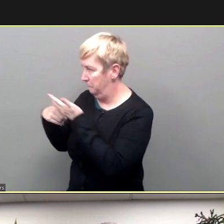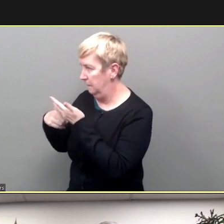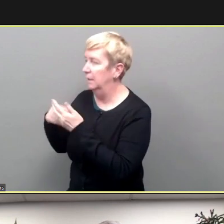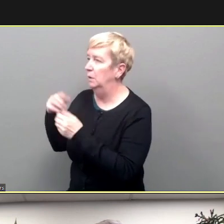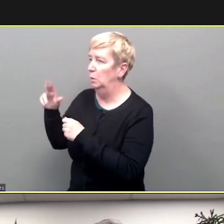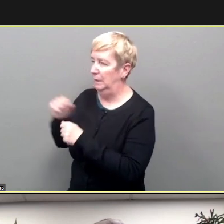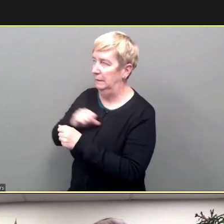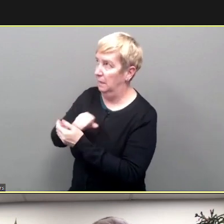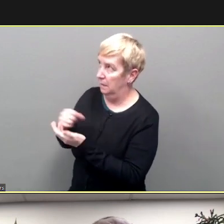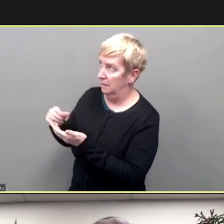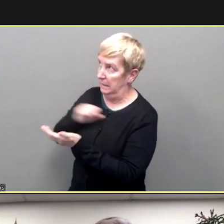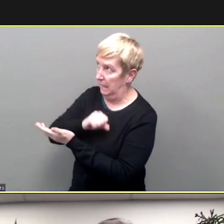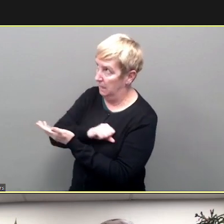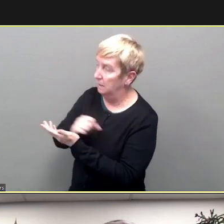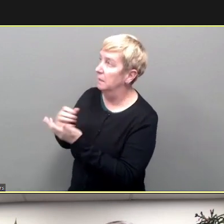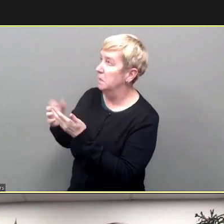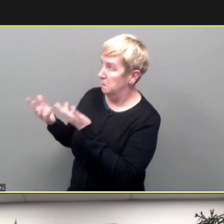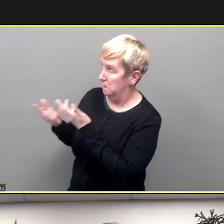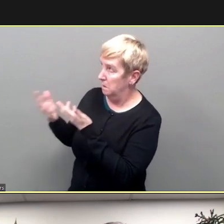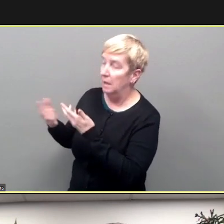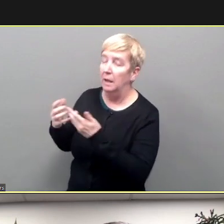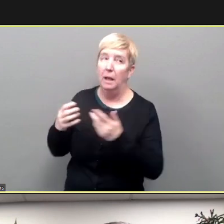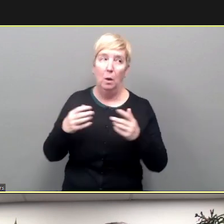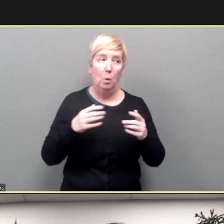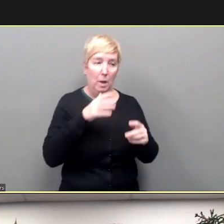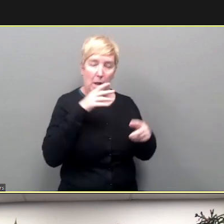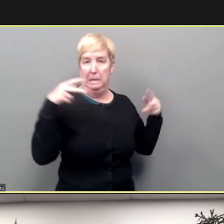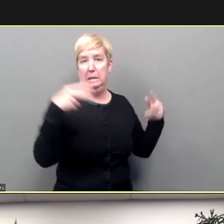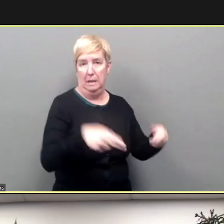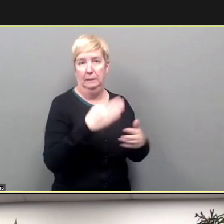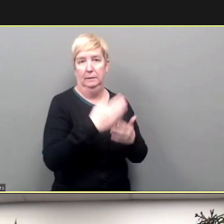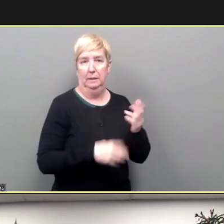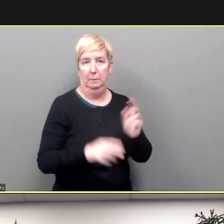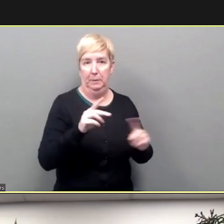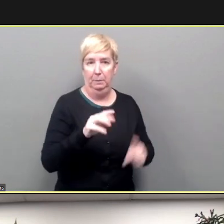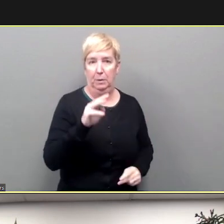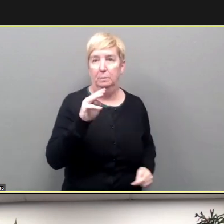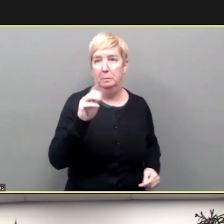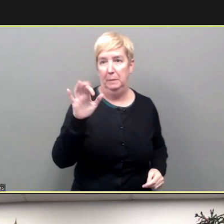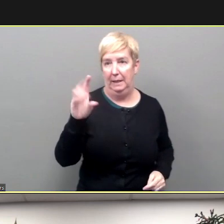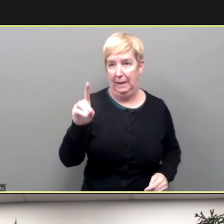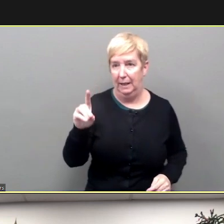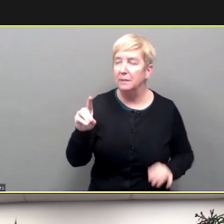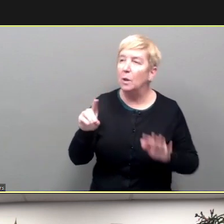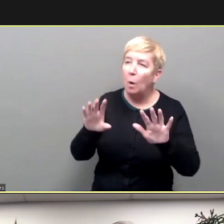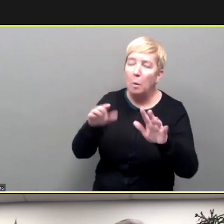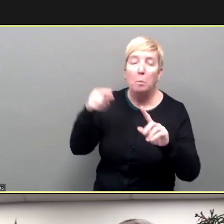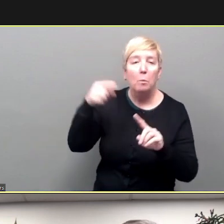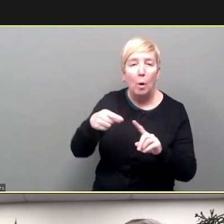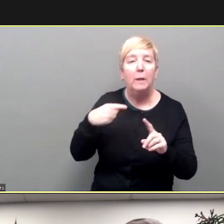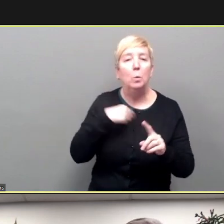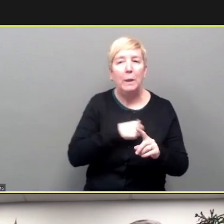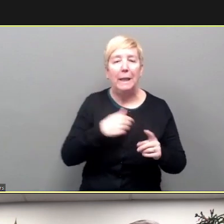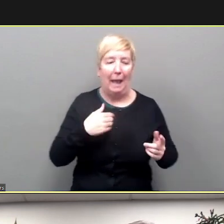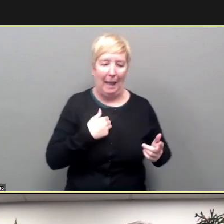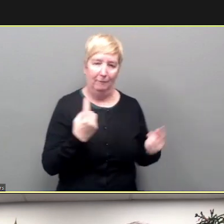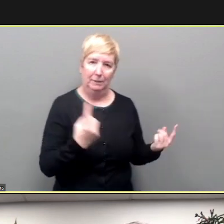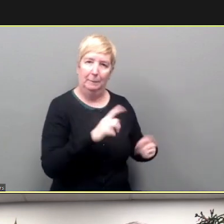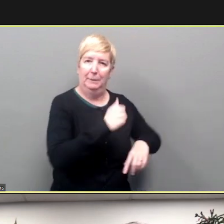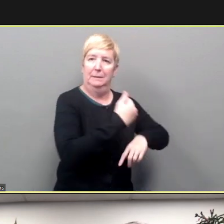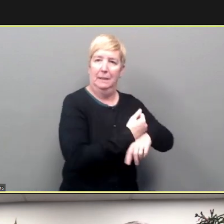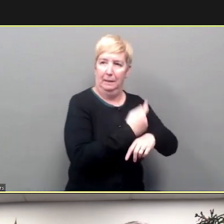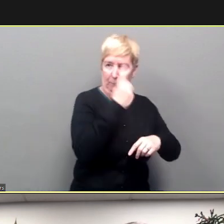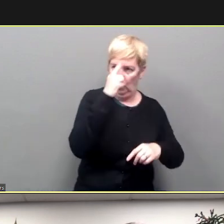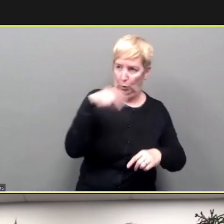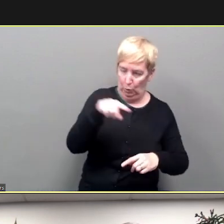I just wanted to highlight to people that we have systems set up for those folks in HSD and in Medicaid programs sponsored by